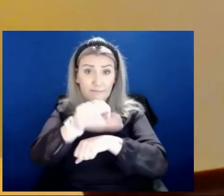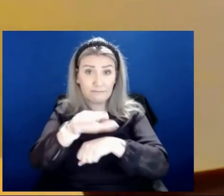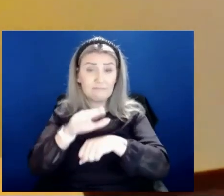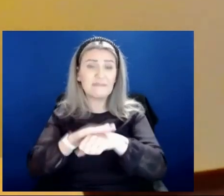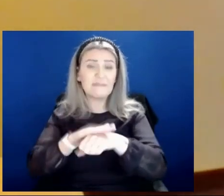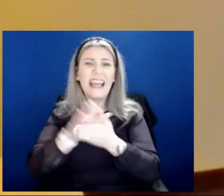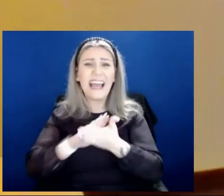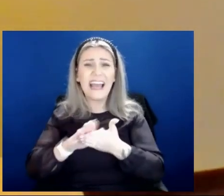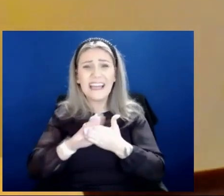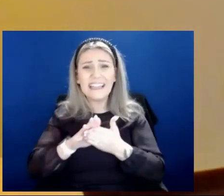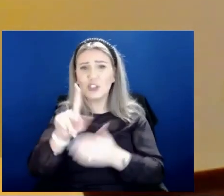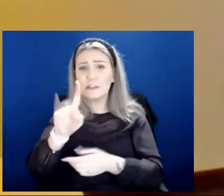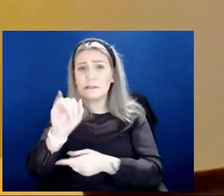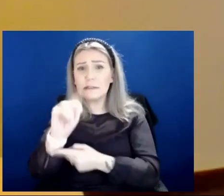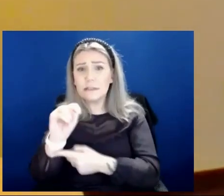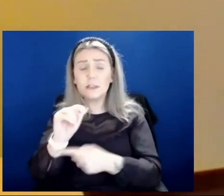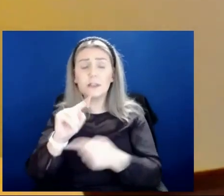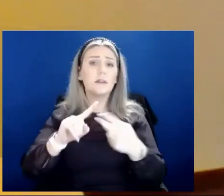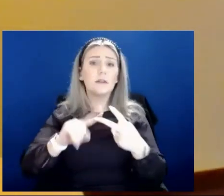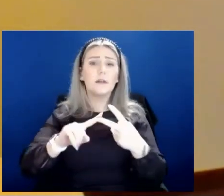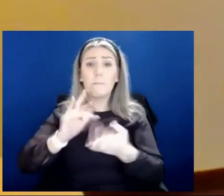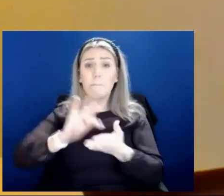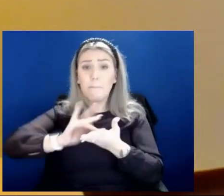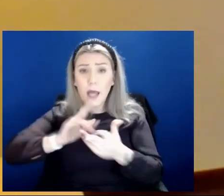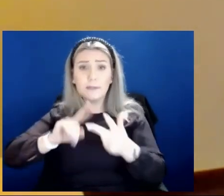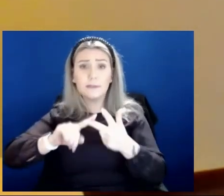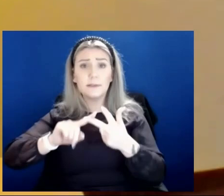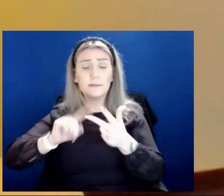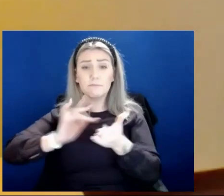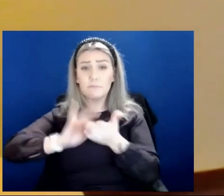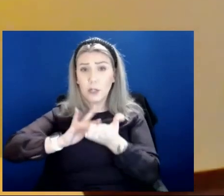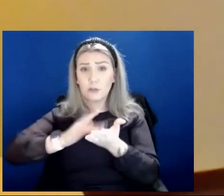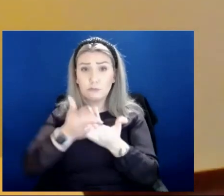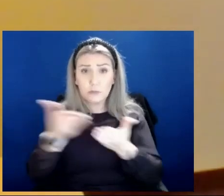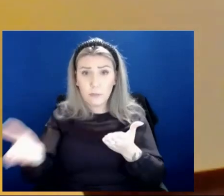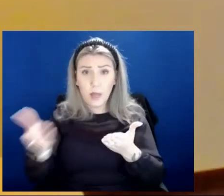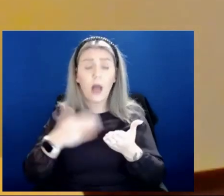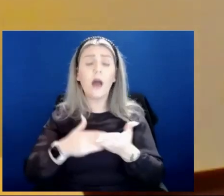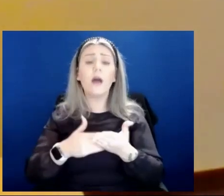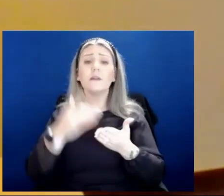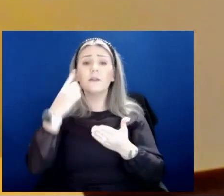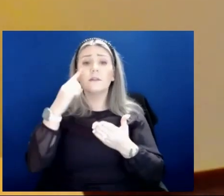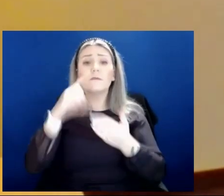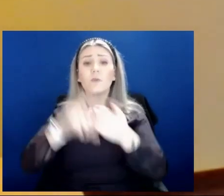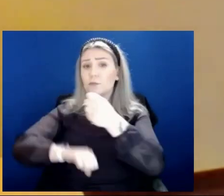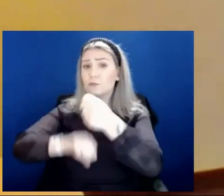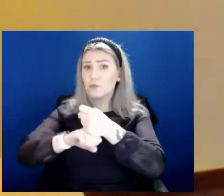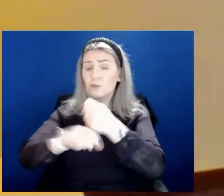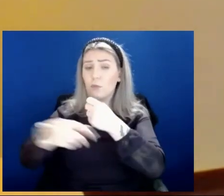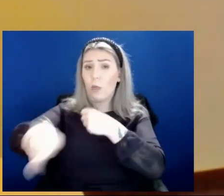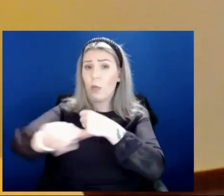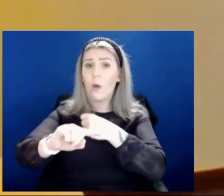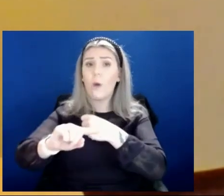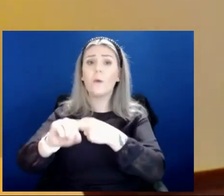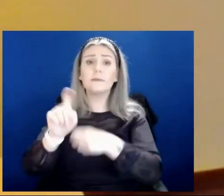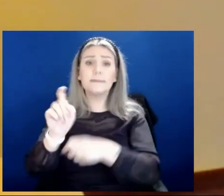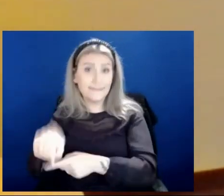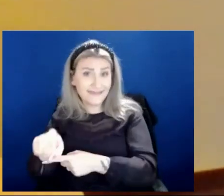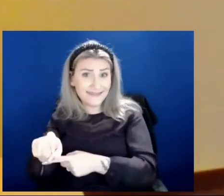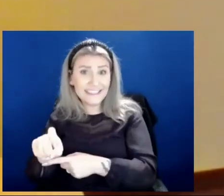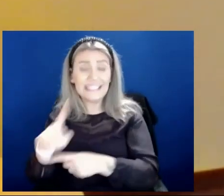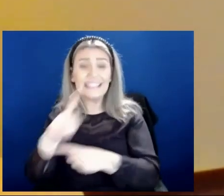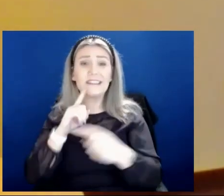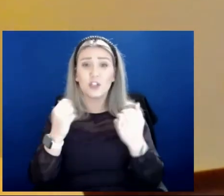kits and medications and medical supplies to support those who are